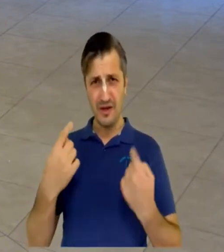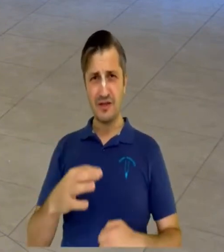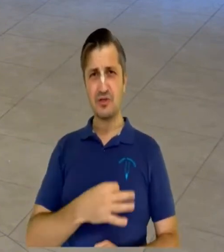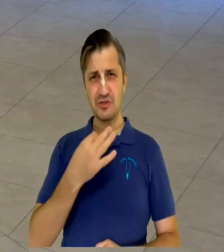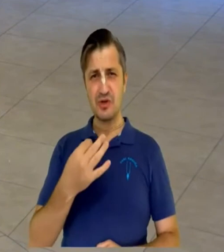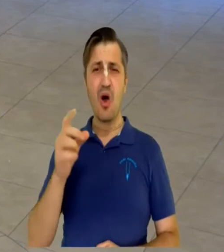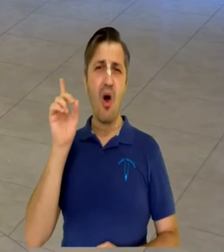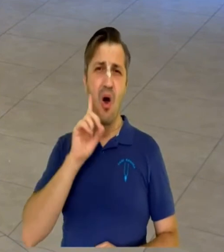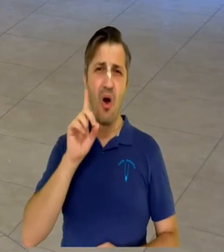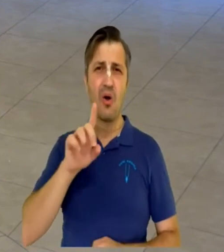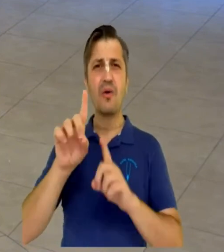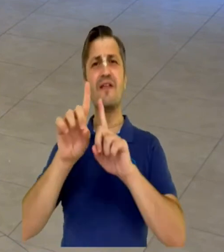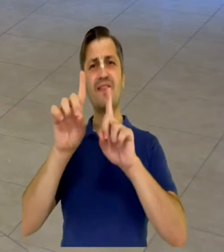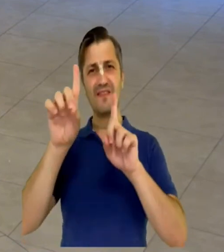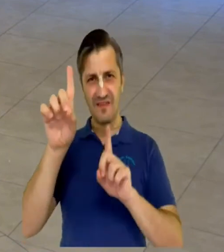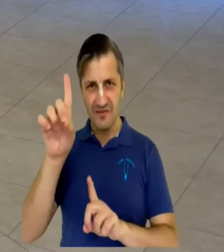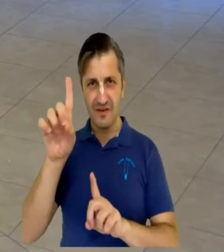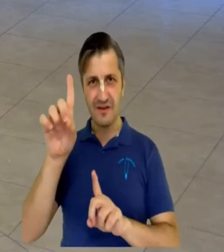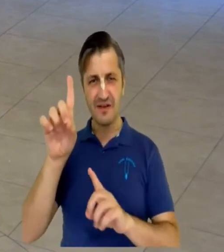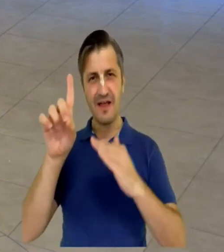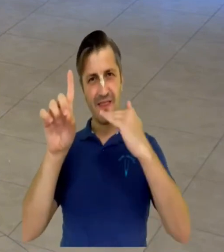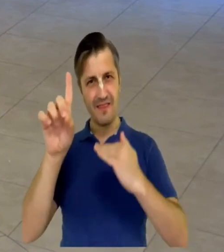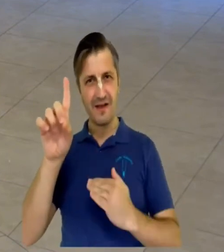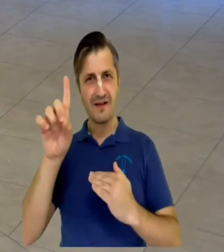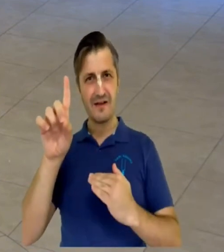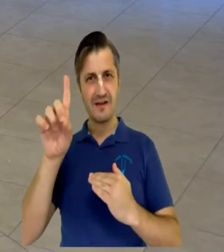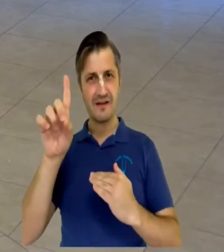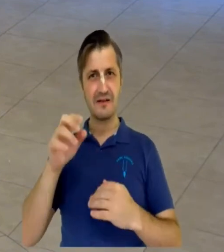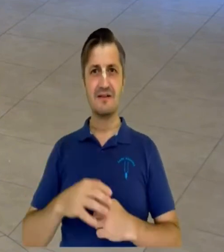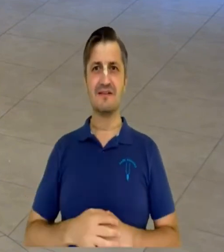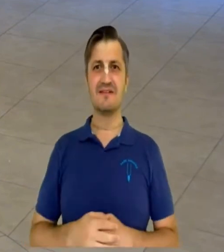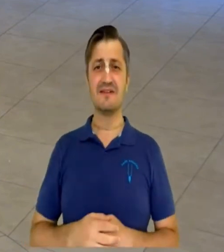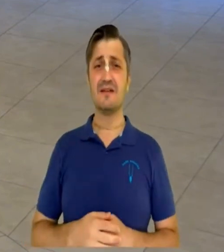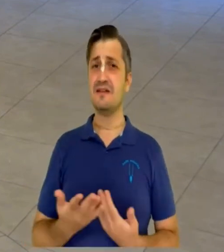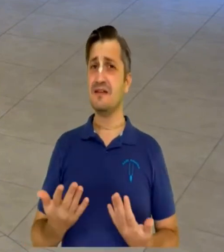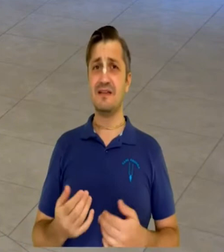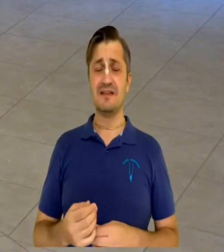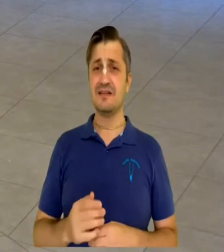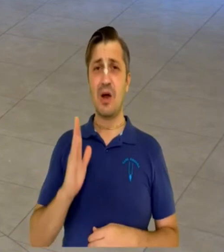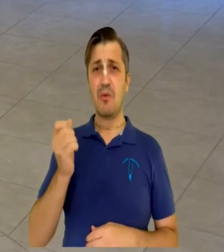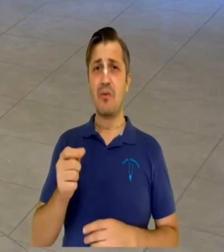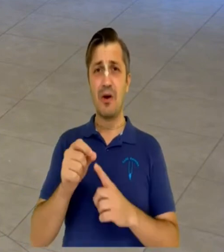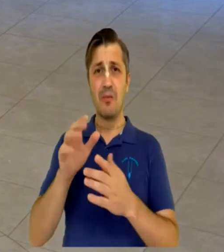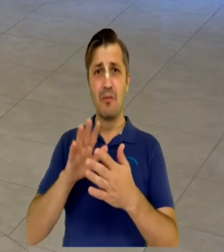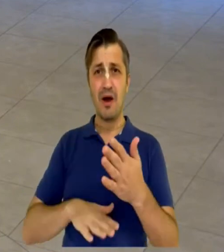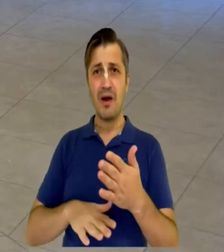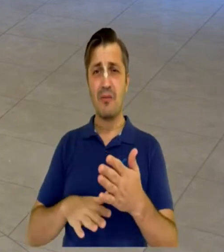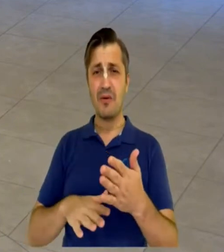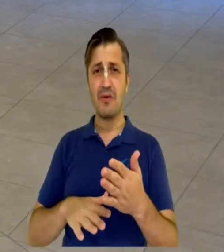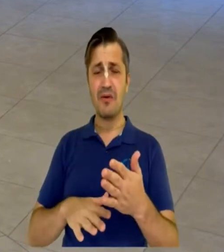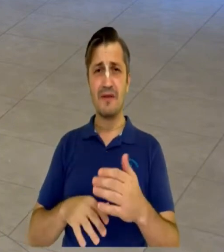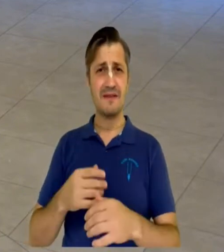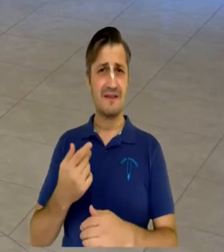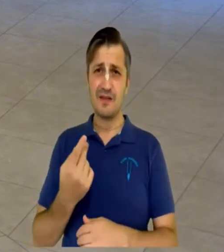If you just think about that, just like 2 words, Prabhupada's purport, it's like a huge thing. If you